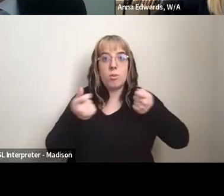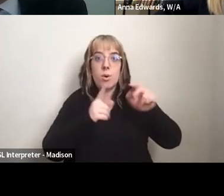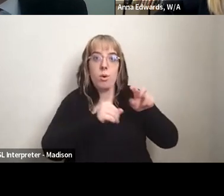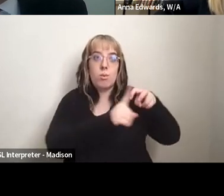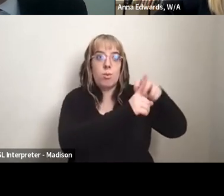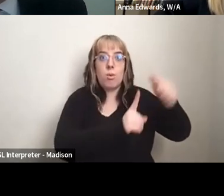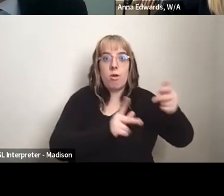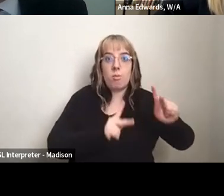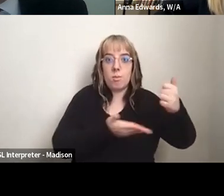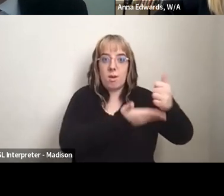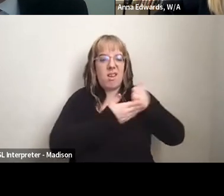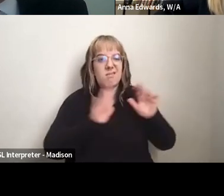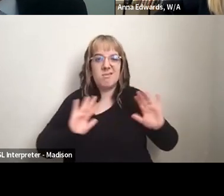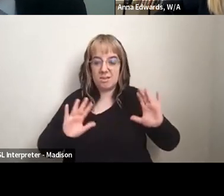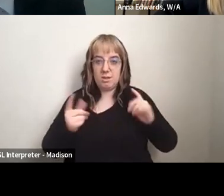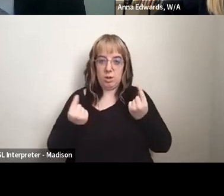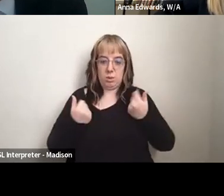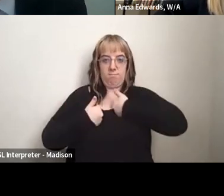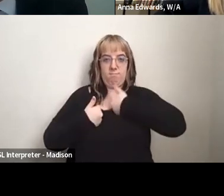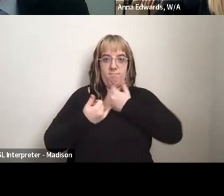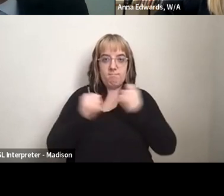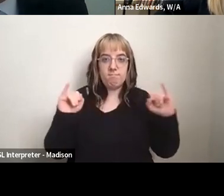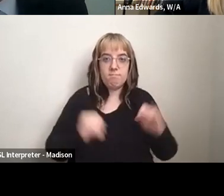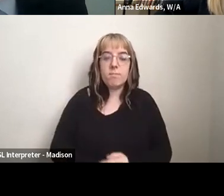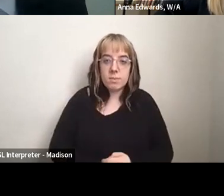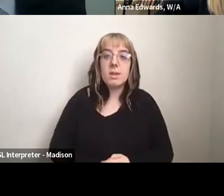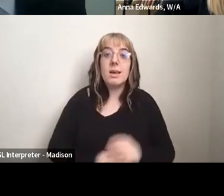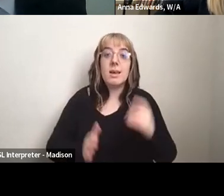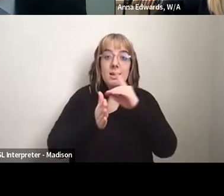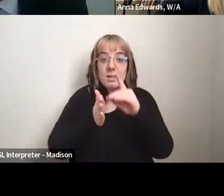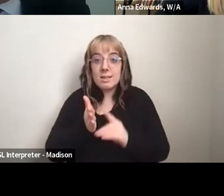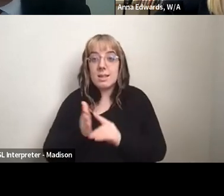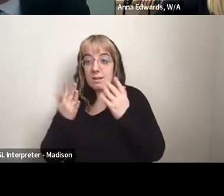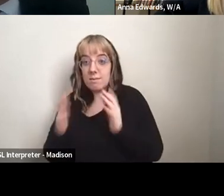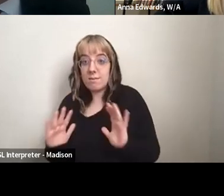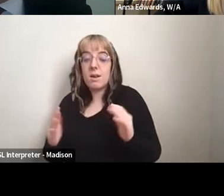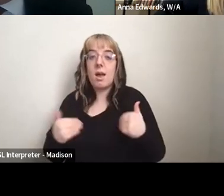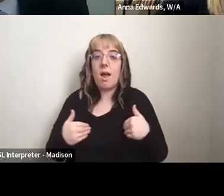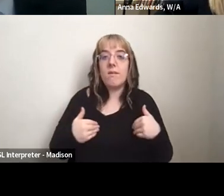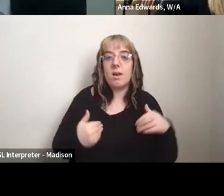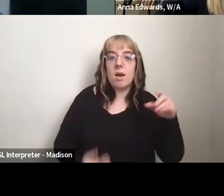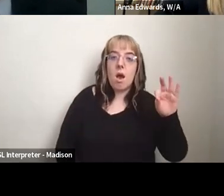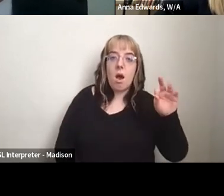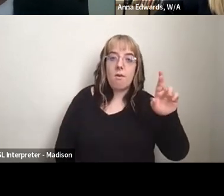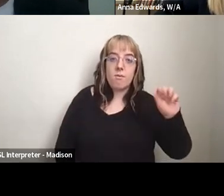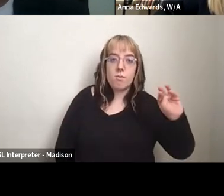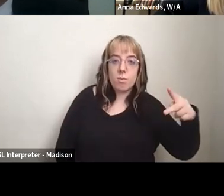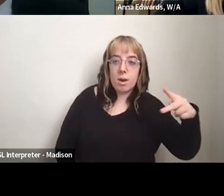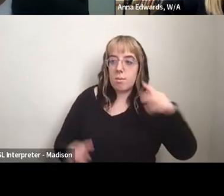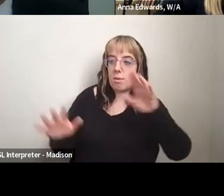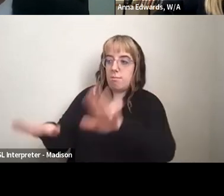that they're going to be partners in designing it and then having an off ramp for us to take over the